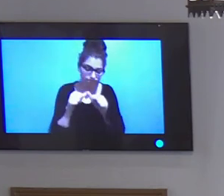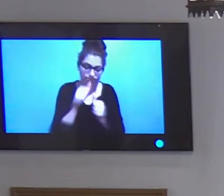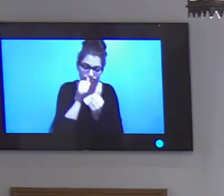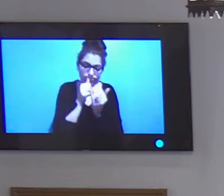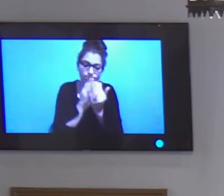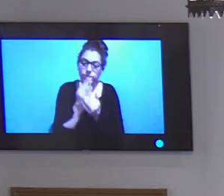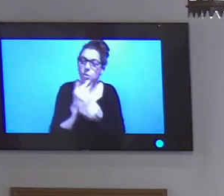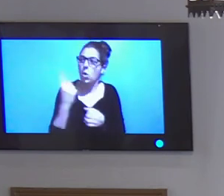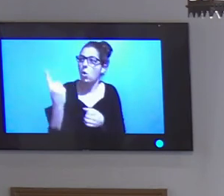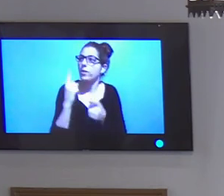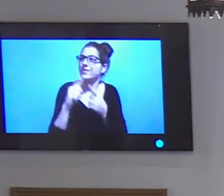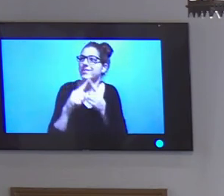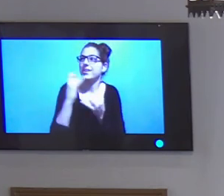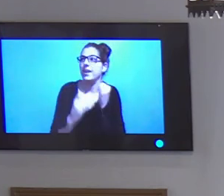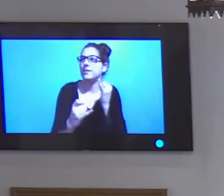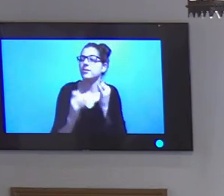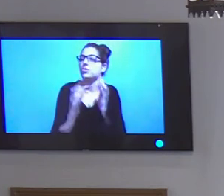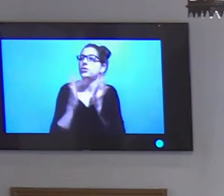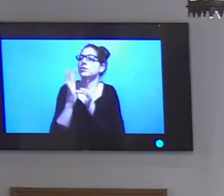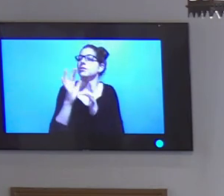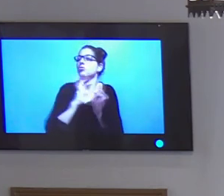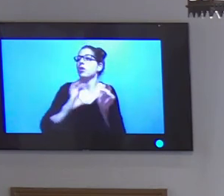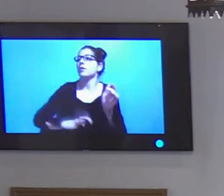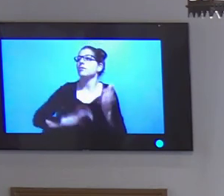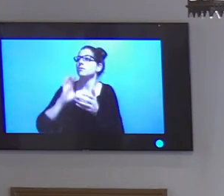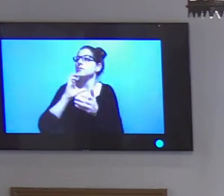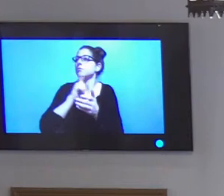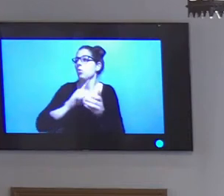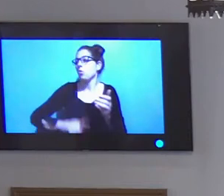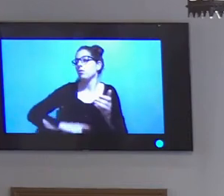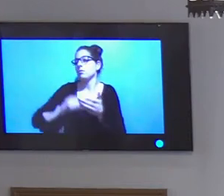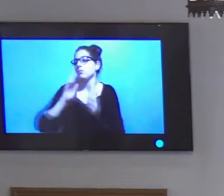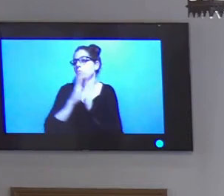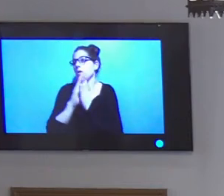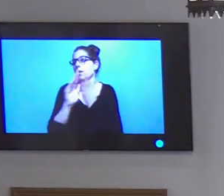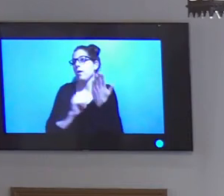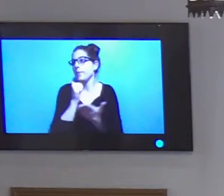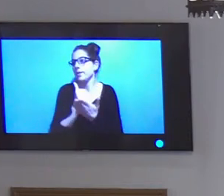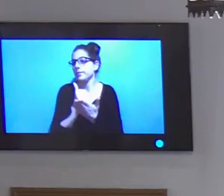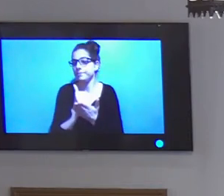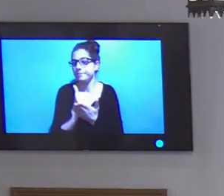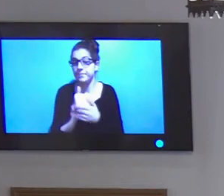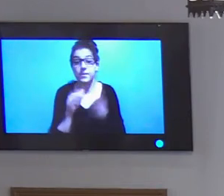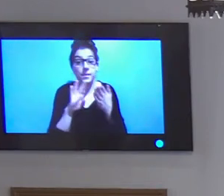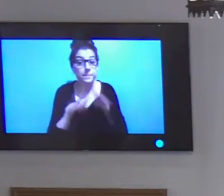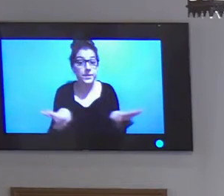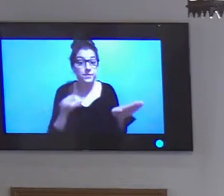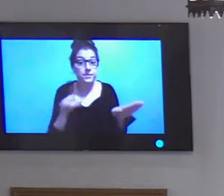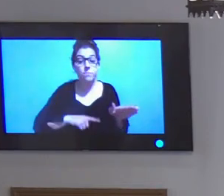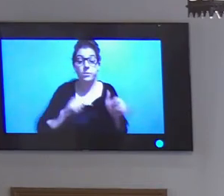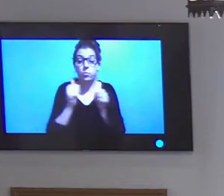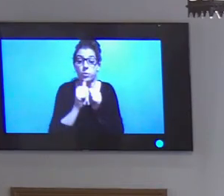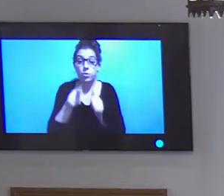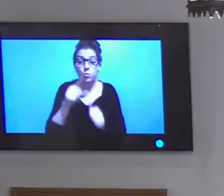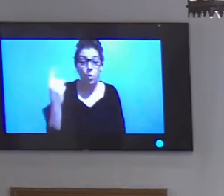end. Through Jesus Christ our Lord, we pray. Amen. The peace of the Lord be with you always.